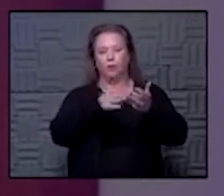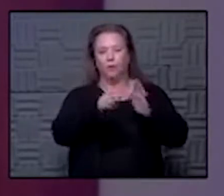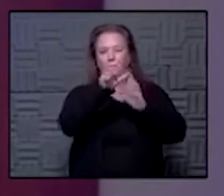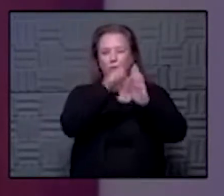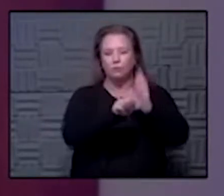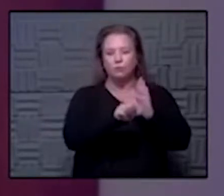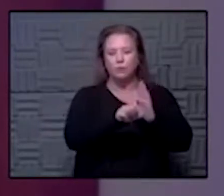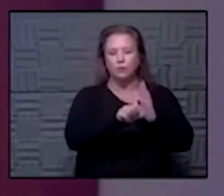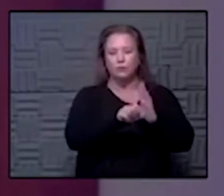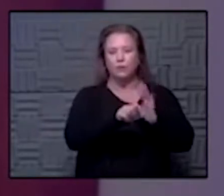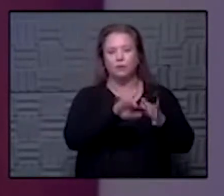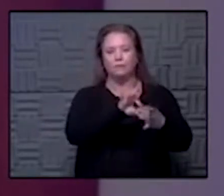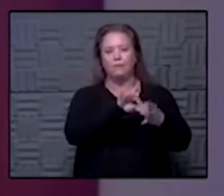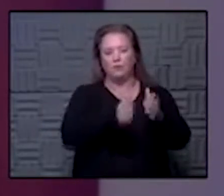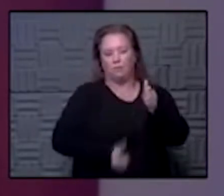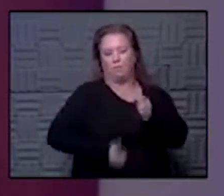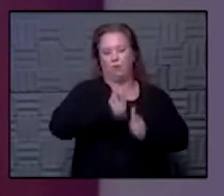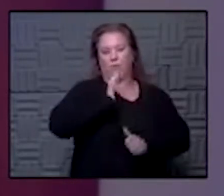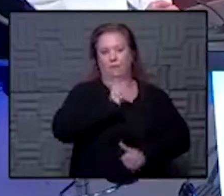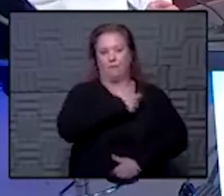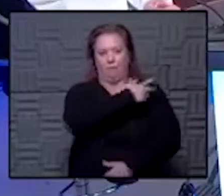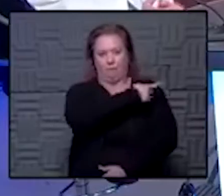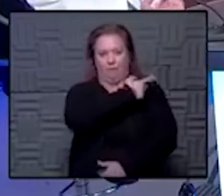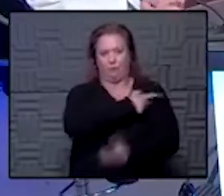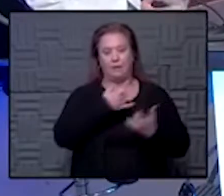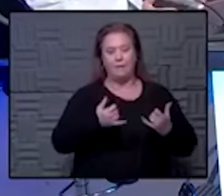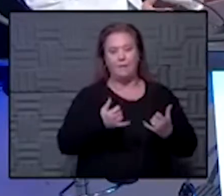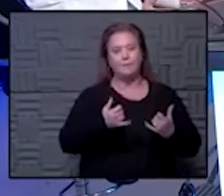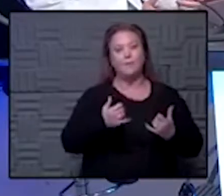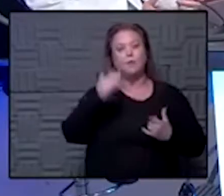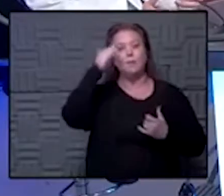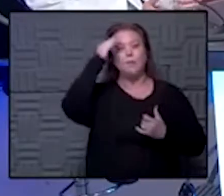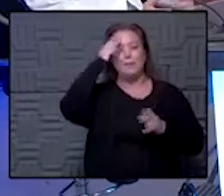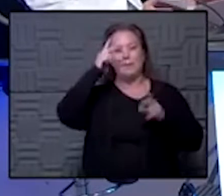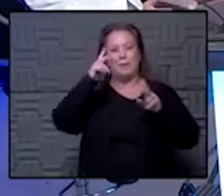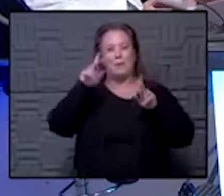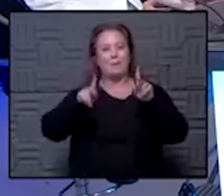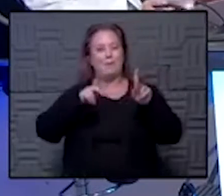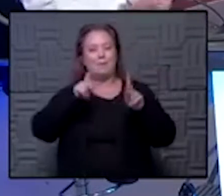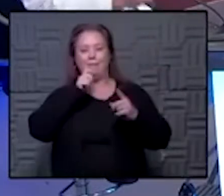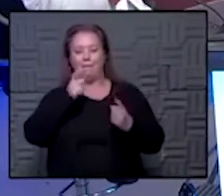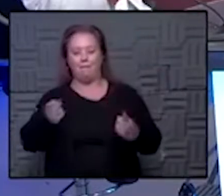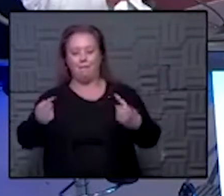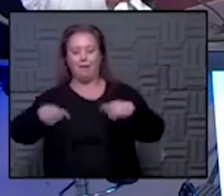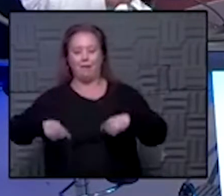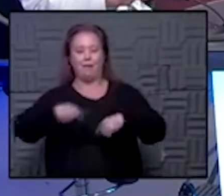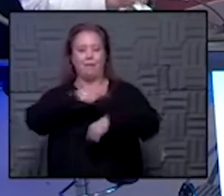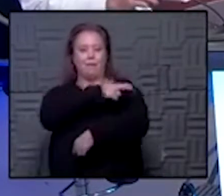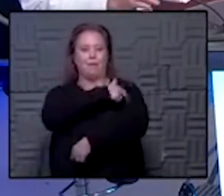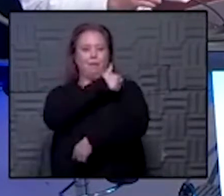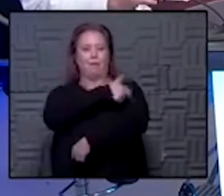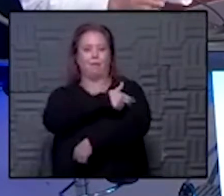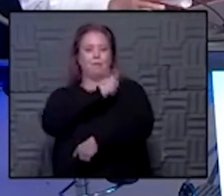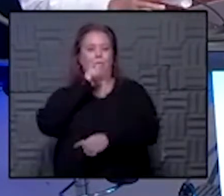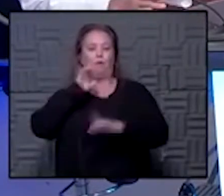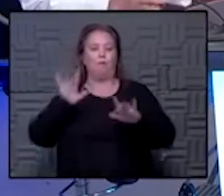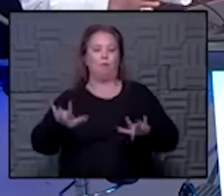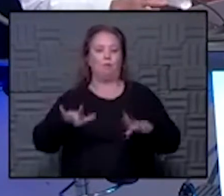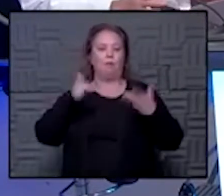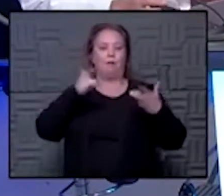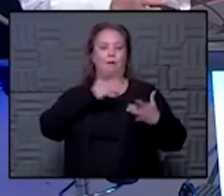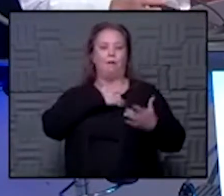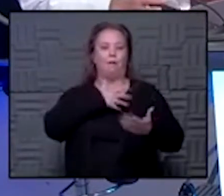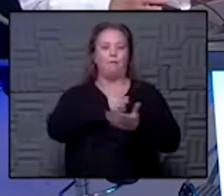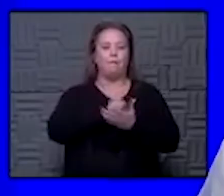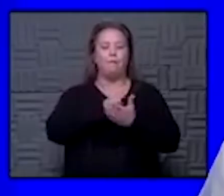So those are the majority of our patients. Because we know that people were not coming to the hospital when they were having quote unquote light heart attacks or light strokes. Right. They